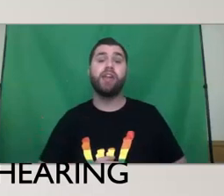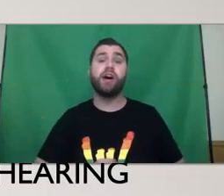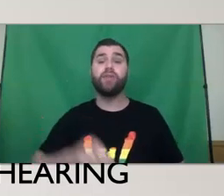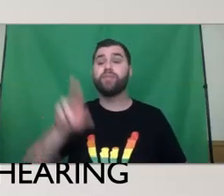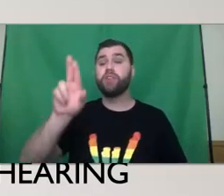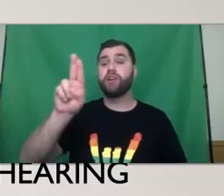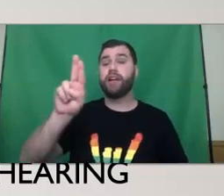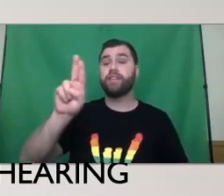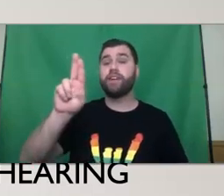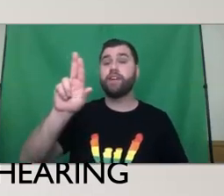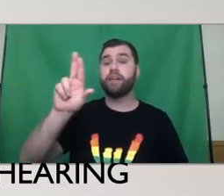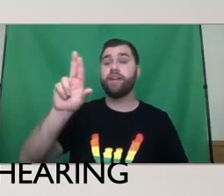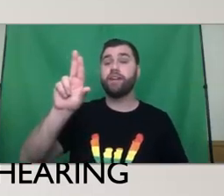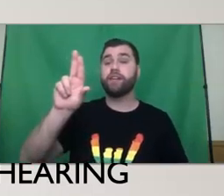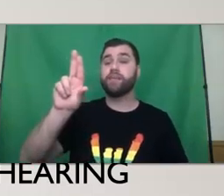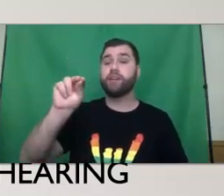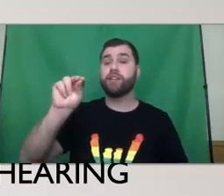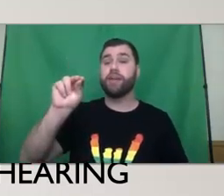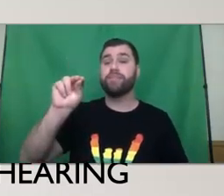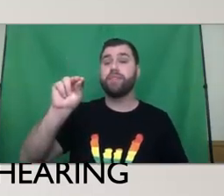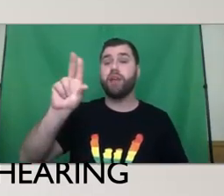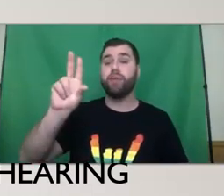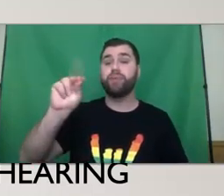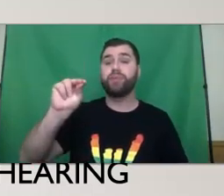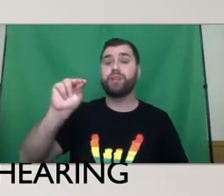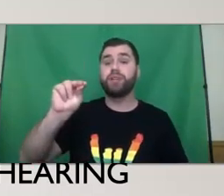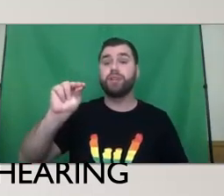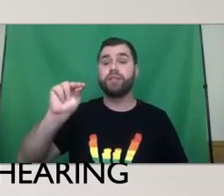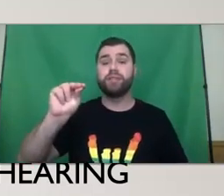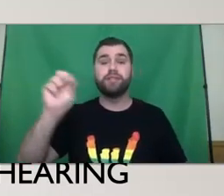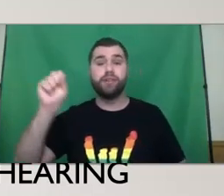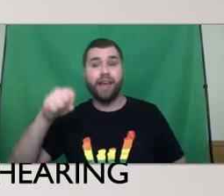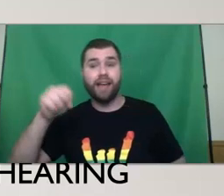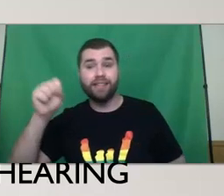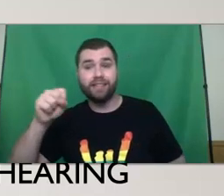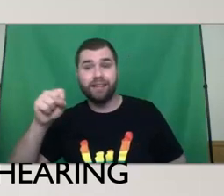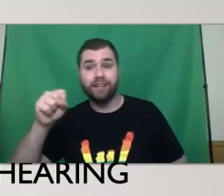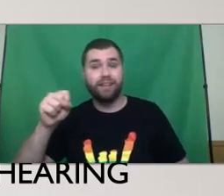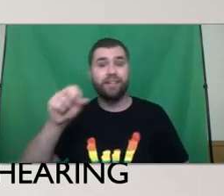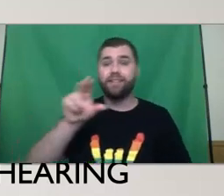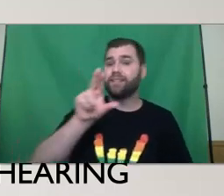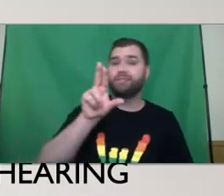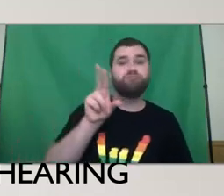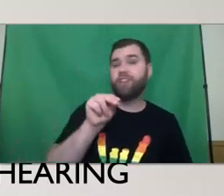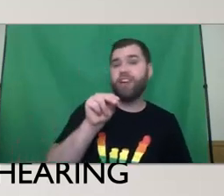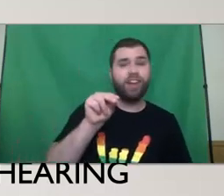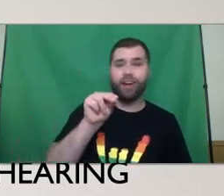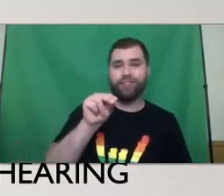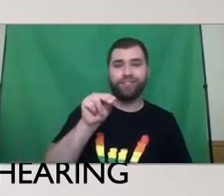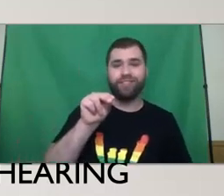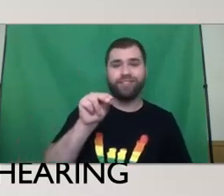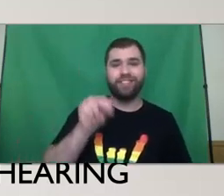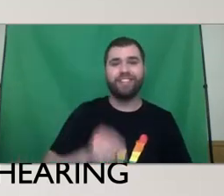And no. So your index finger and your middle finger come to your thumb. No. So yes. And